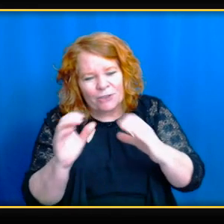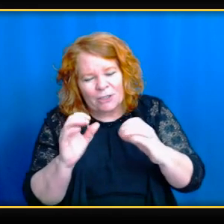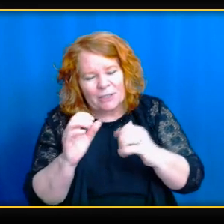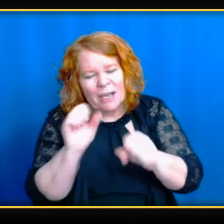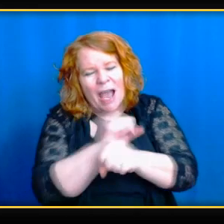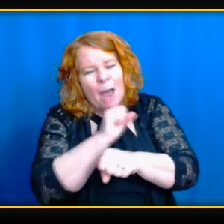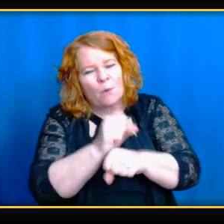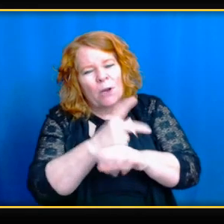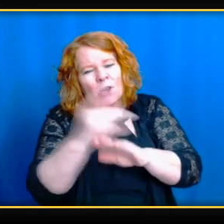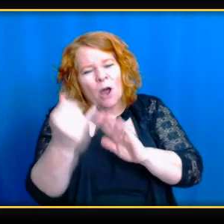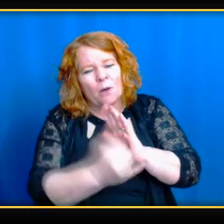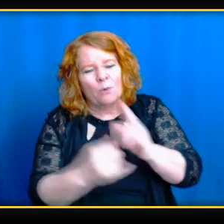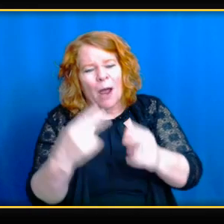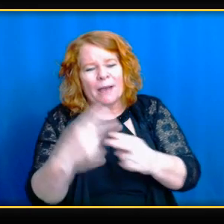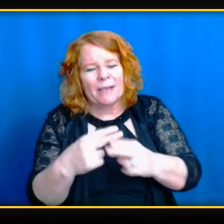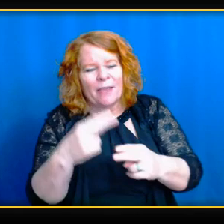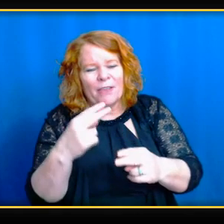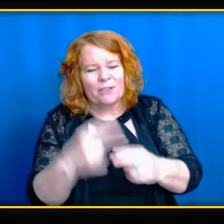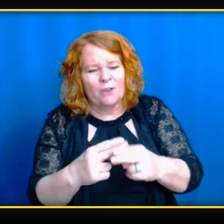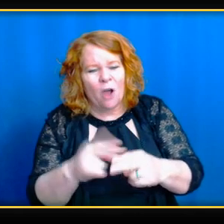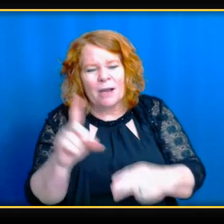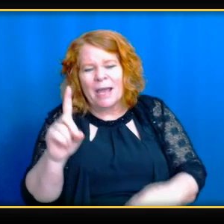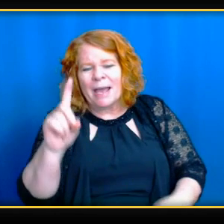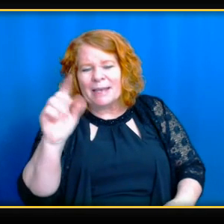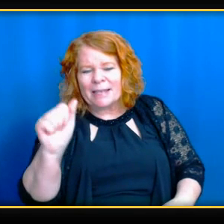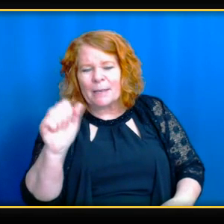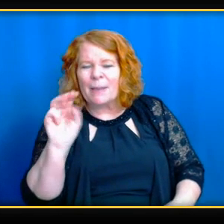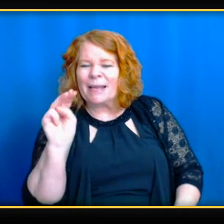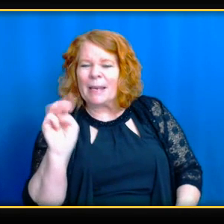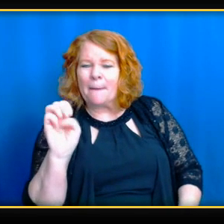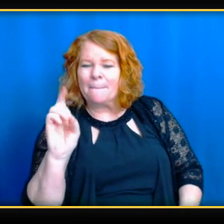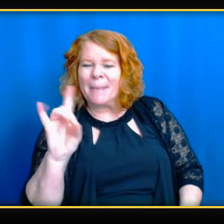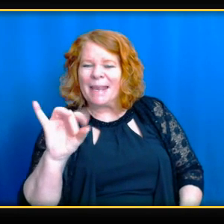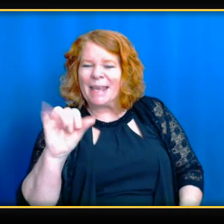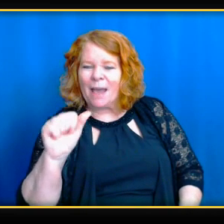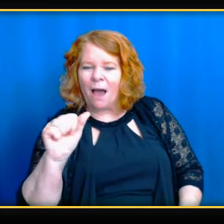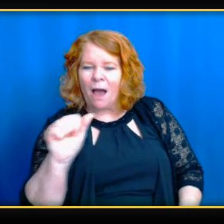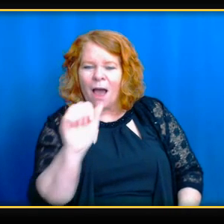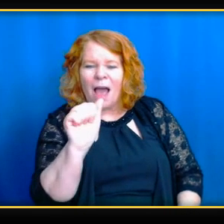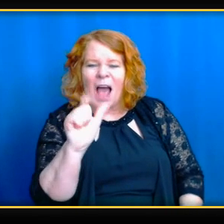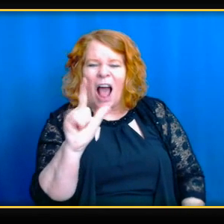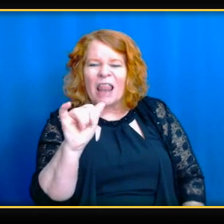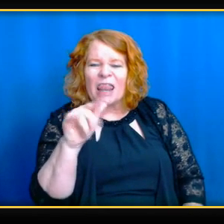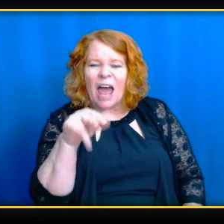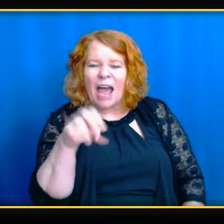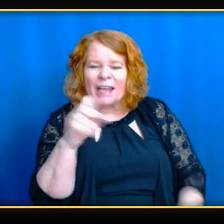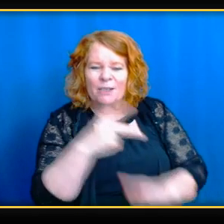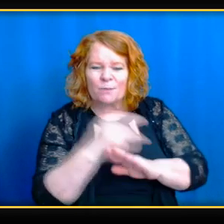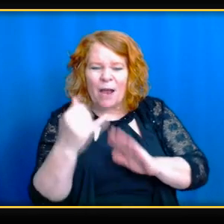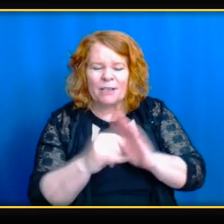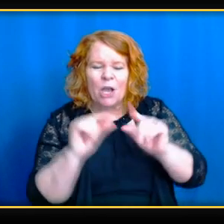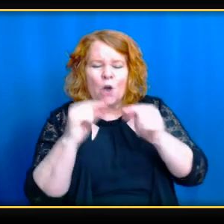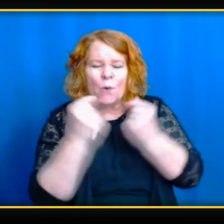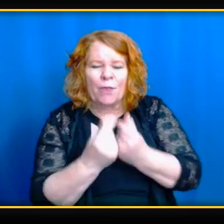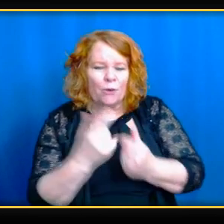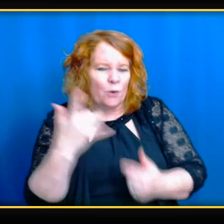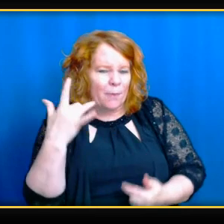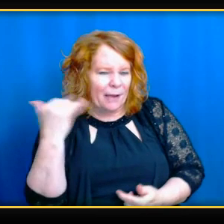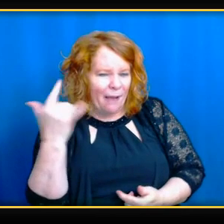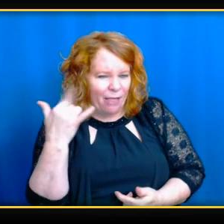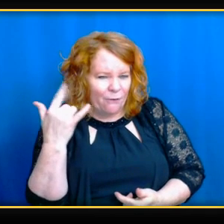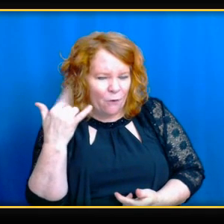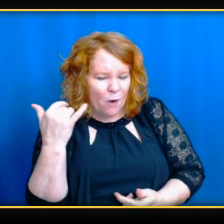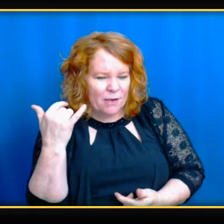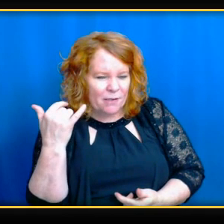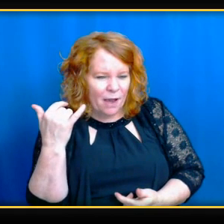called Disability Media Alliance Project with a group called Dread in California, helping